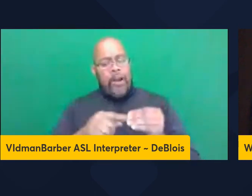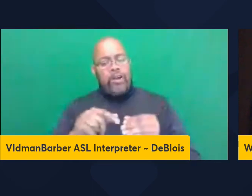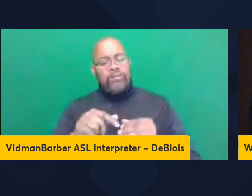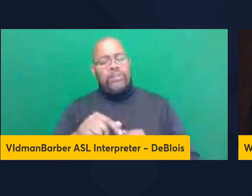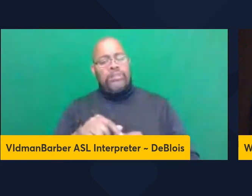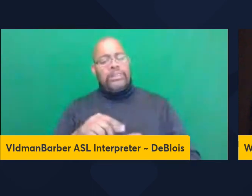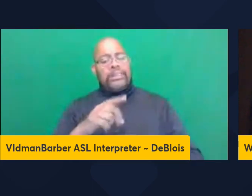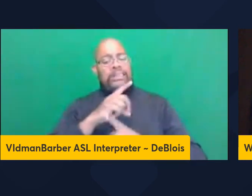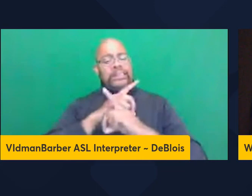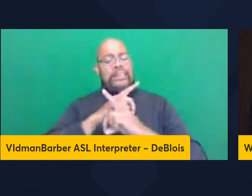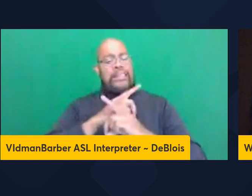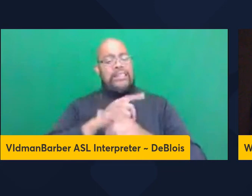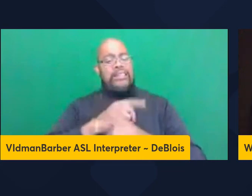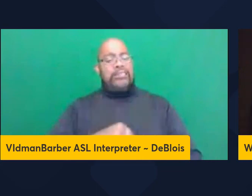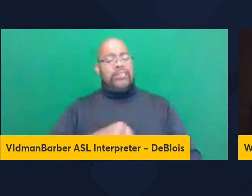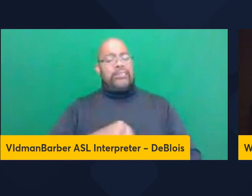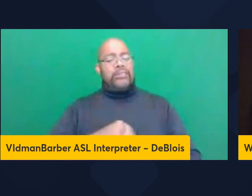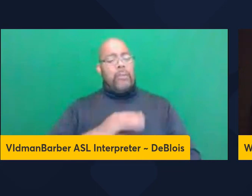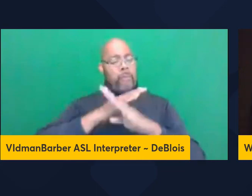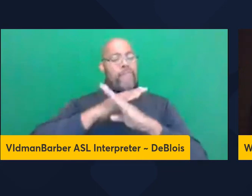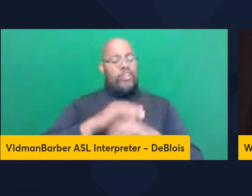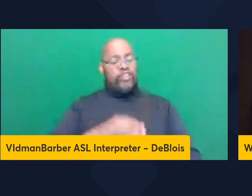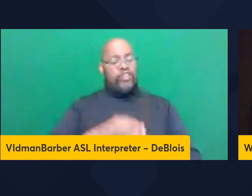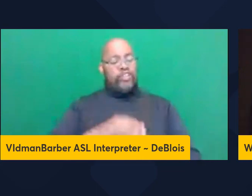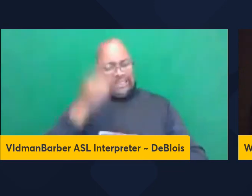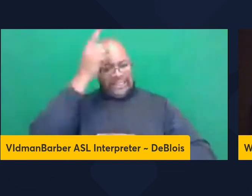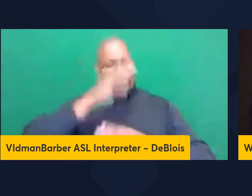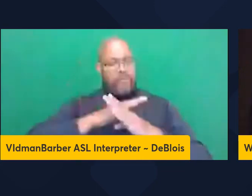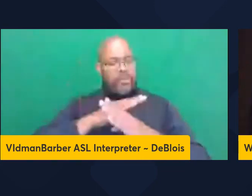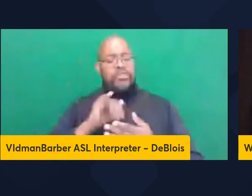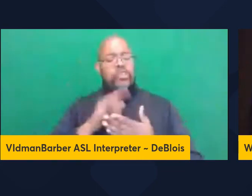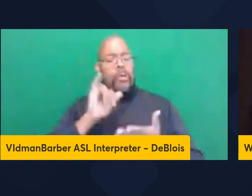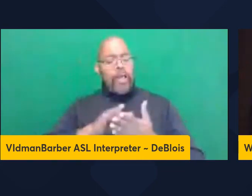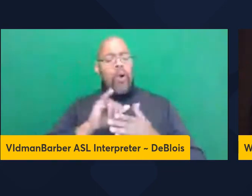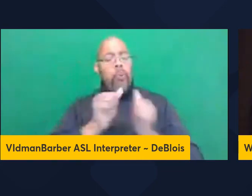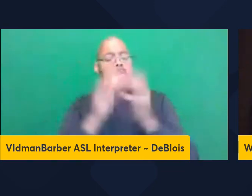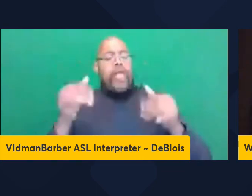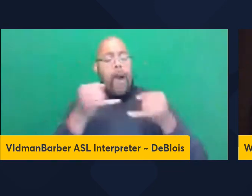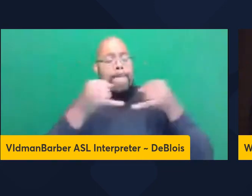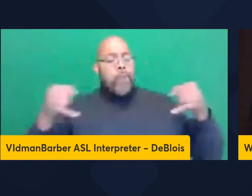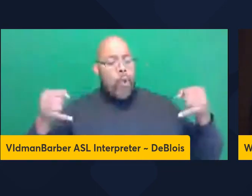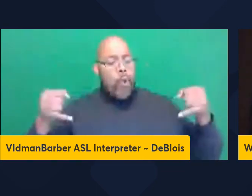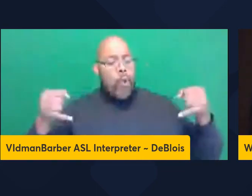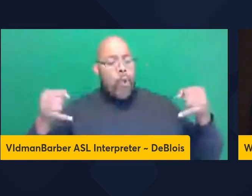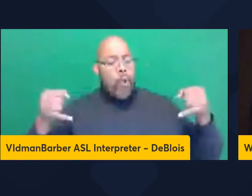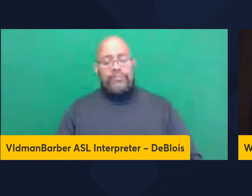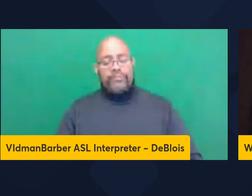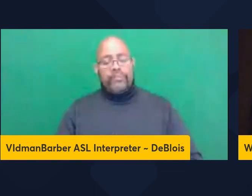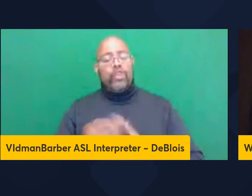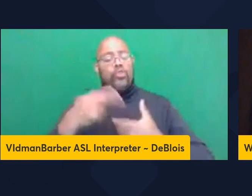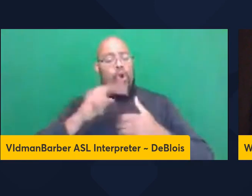borders, grounding yourself as a scientist and applying bioinformatics to your research. Do join us tomorrow.